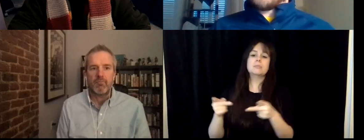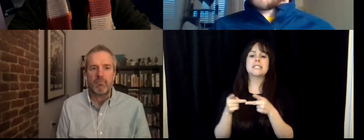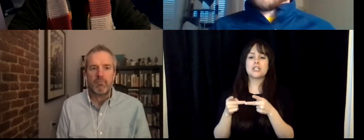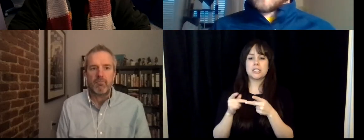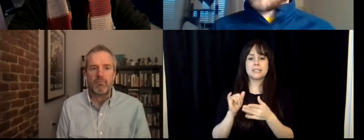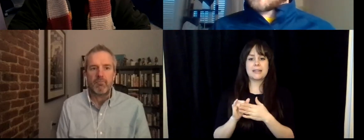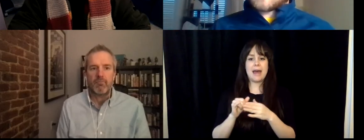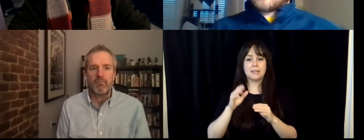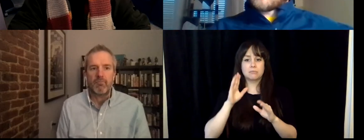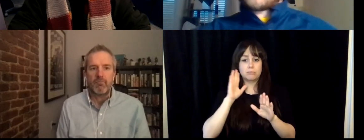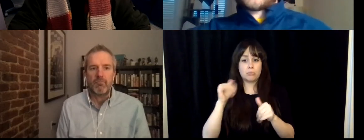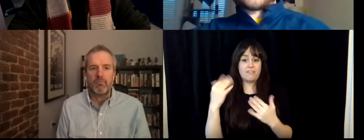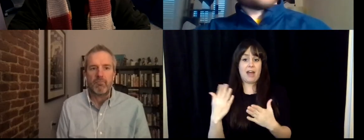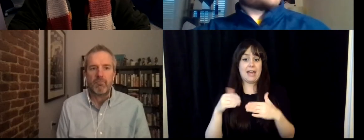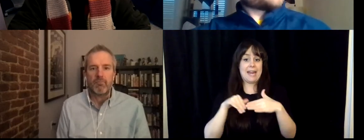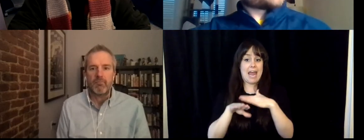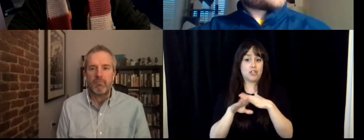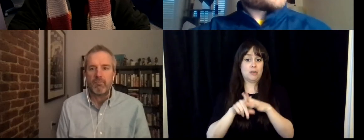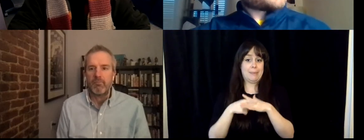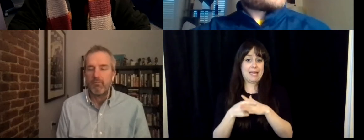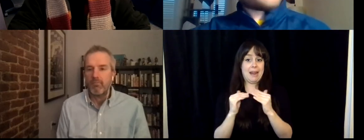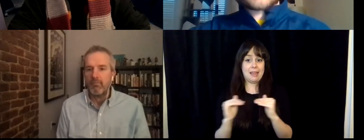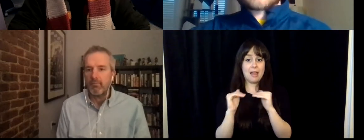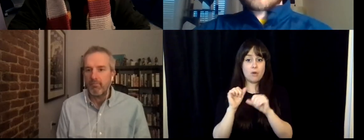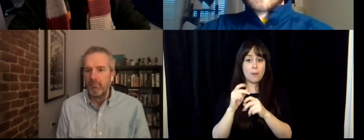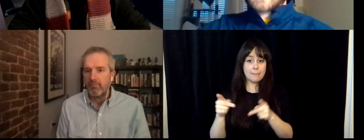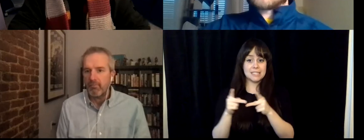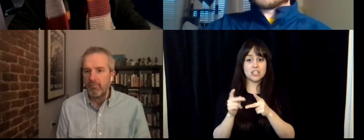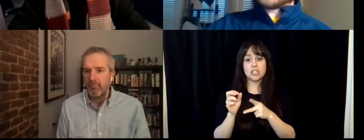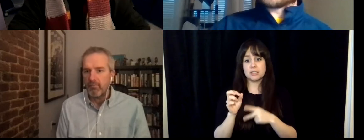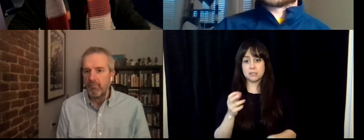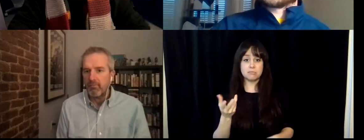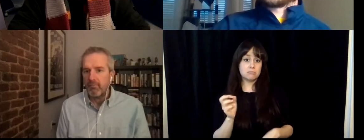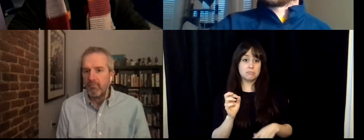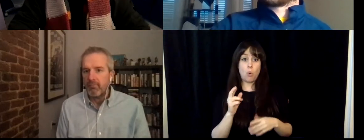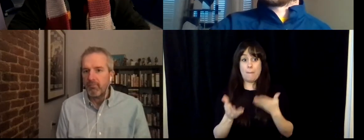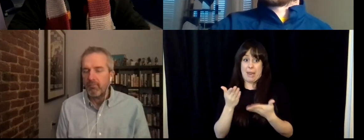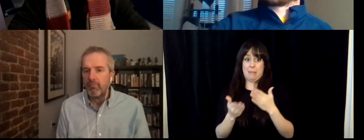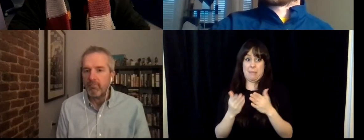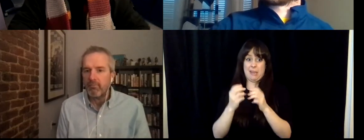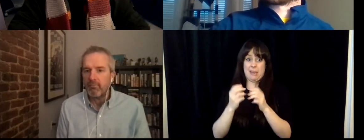name remote employers, that would be great as well. Sure. And one of the things